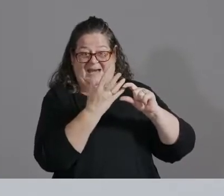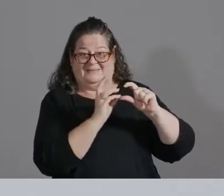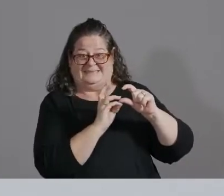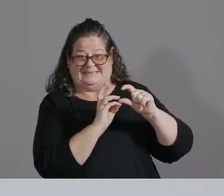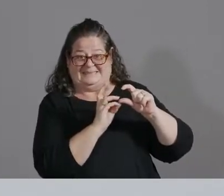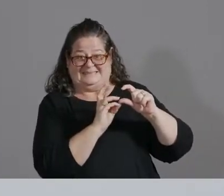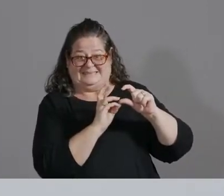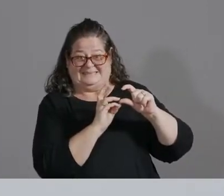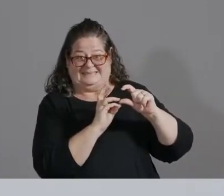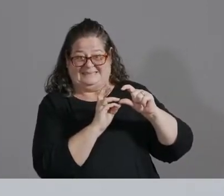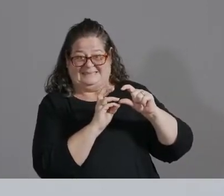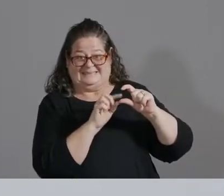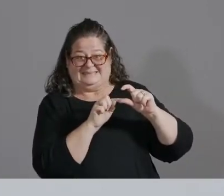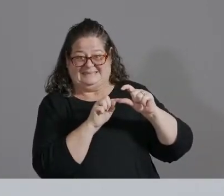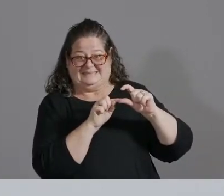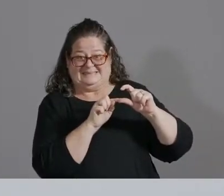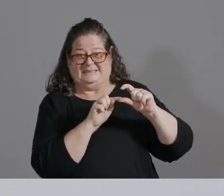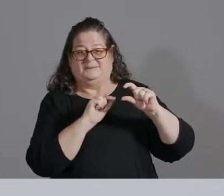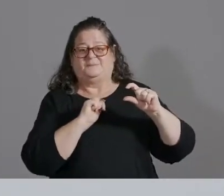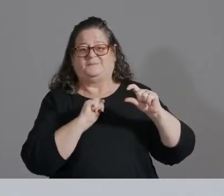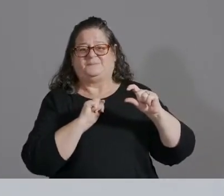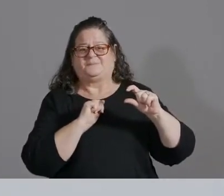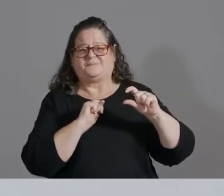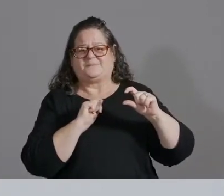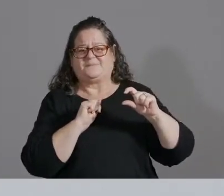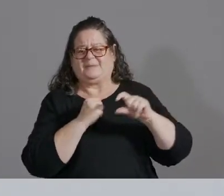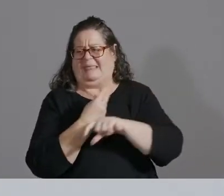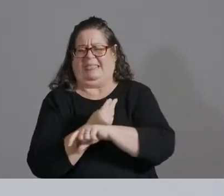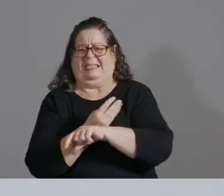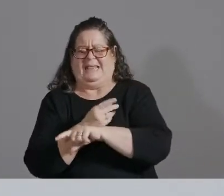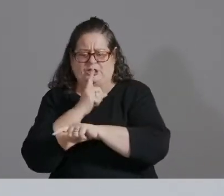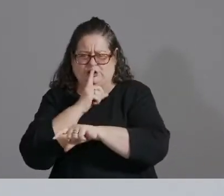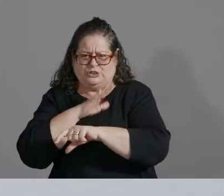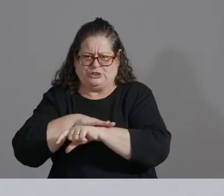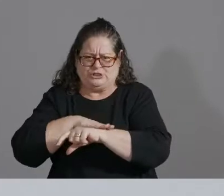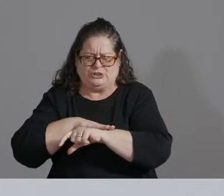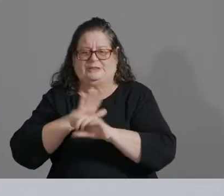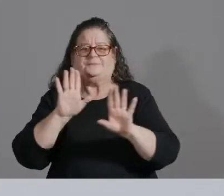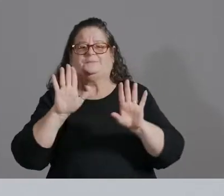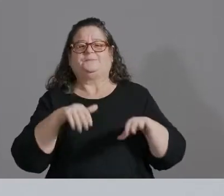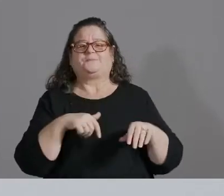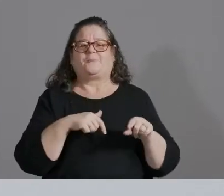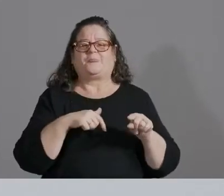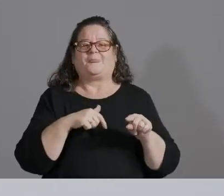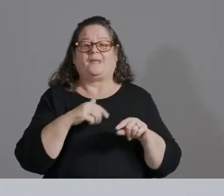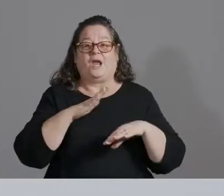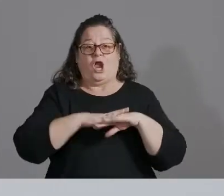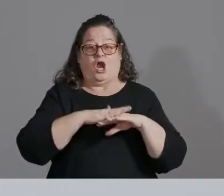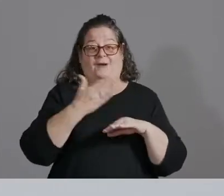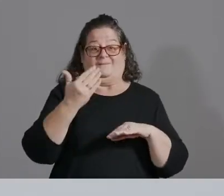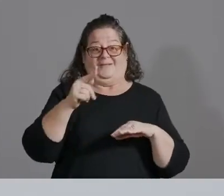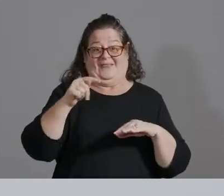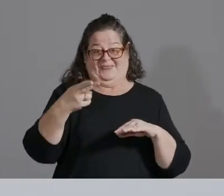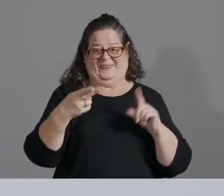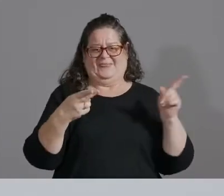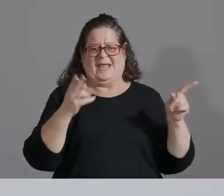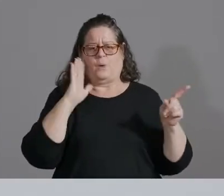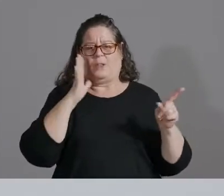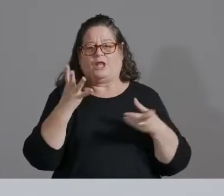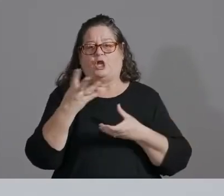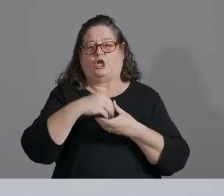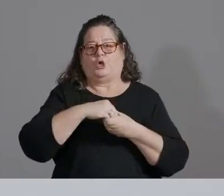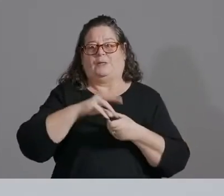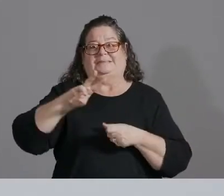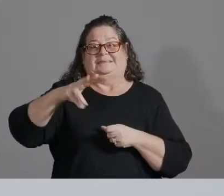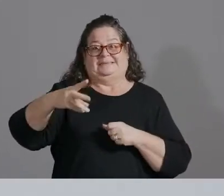to me. On the 15th, they will include that 6th dose. So instead of allocating